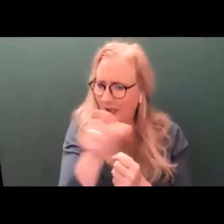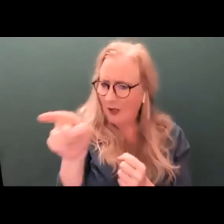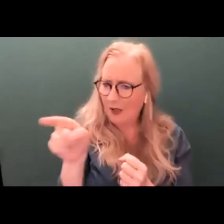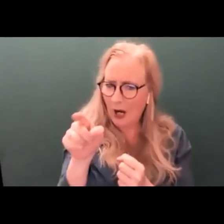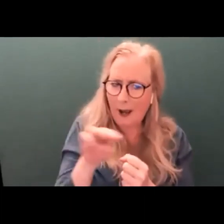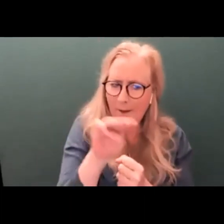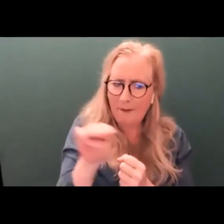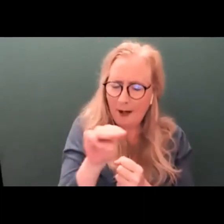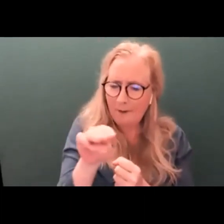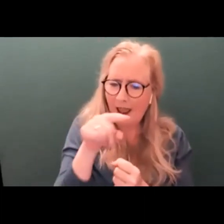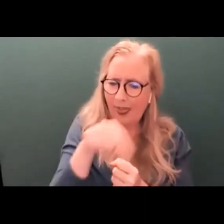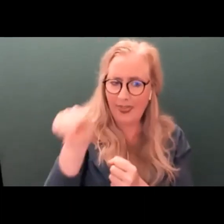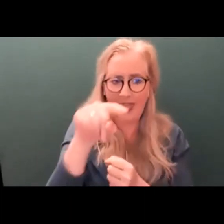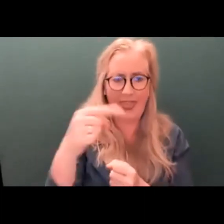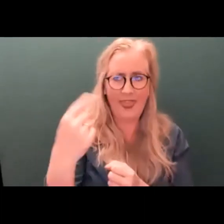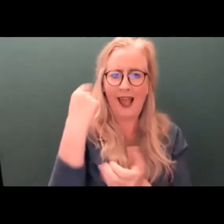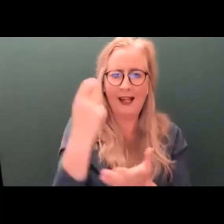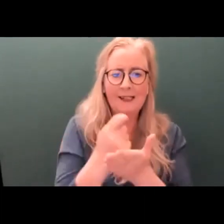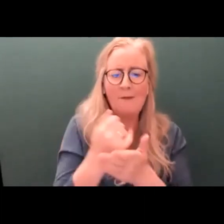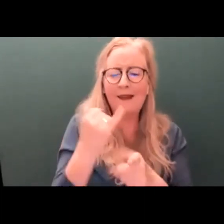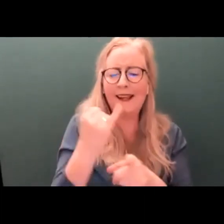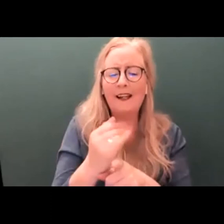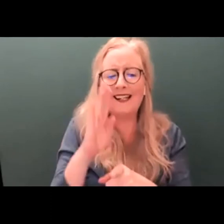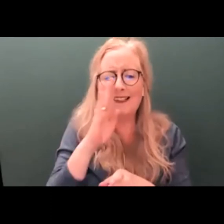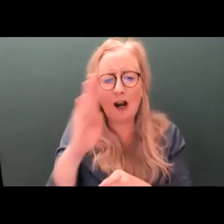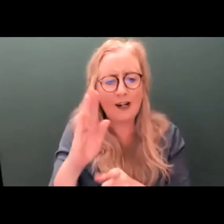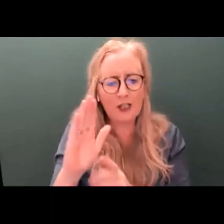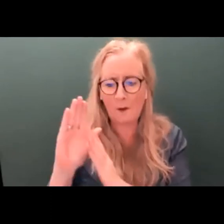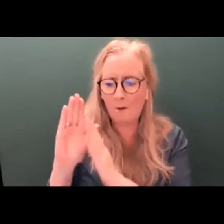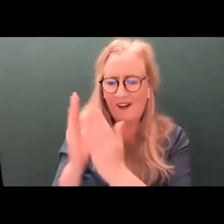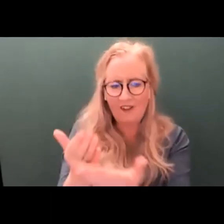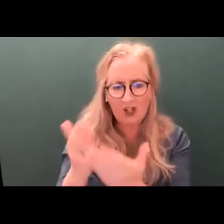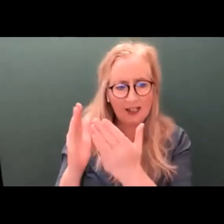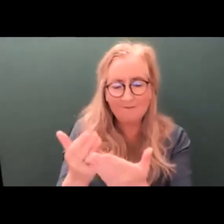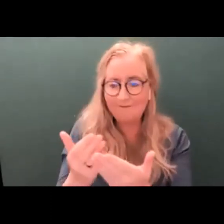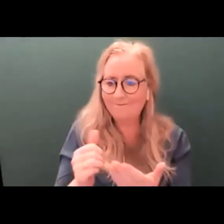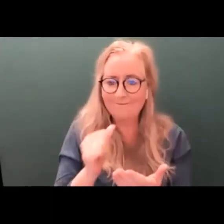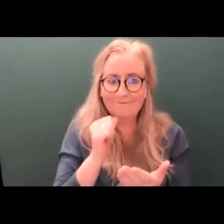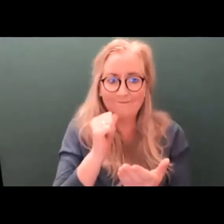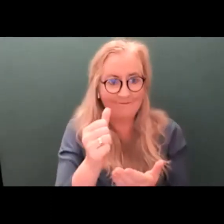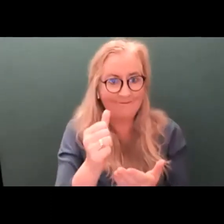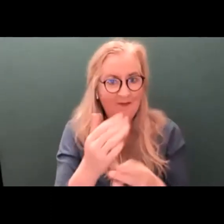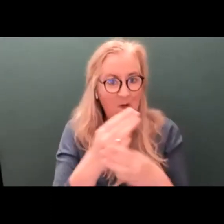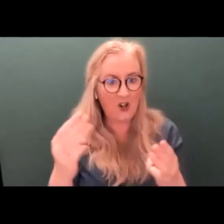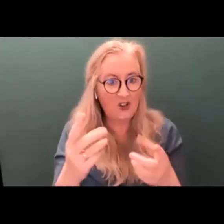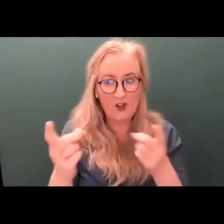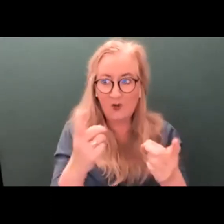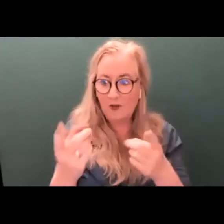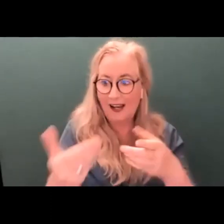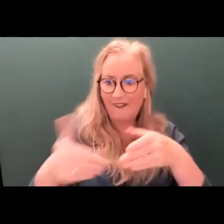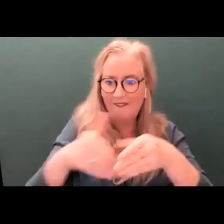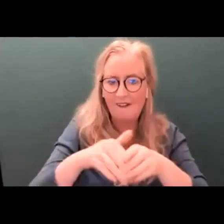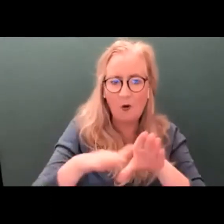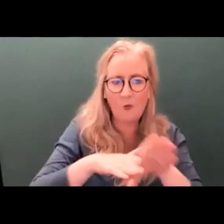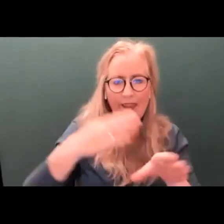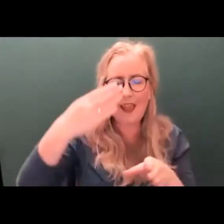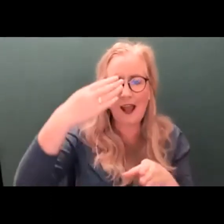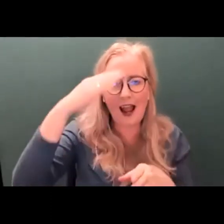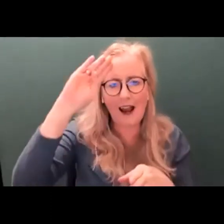were at the time in direct provision with very little outlets to get involved in Ireland's